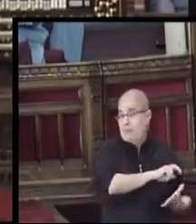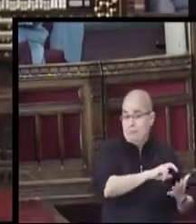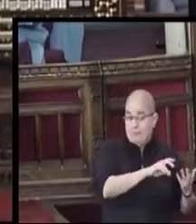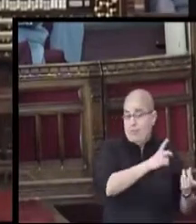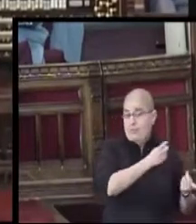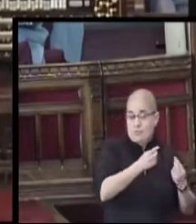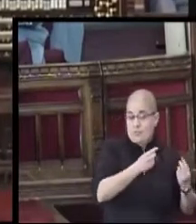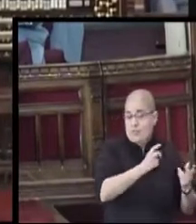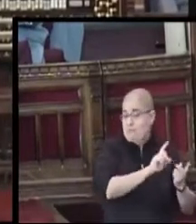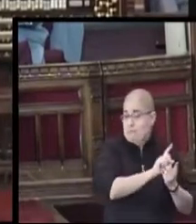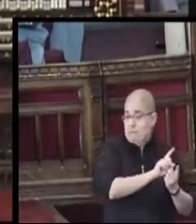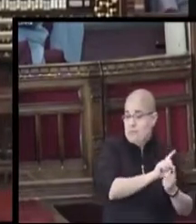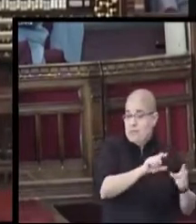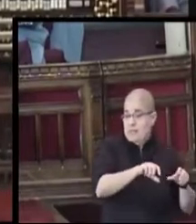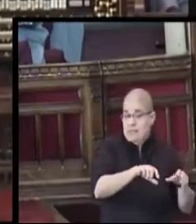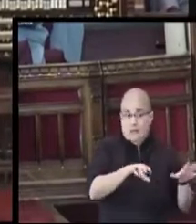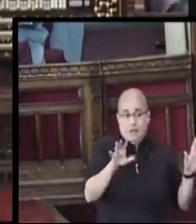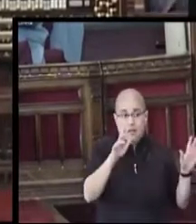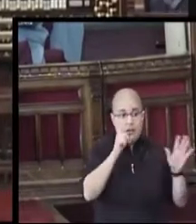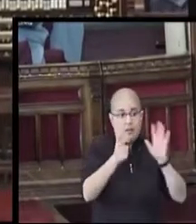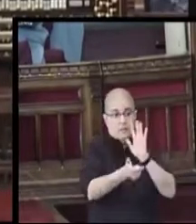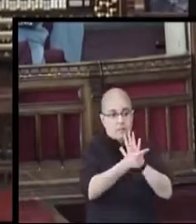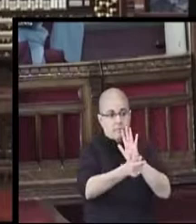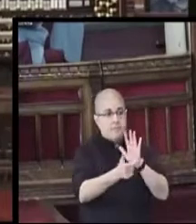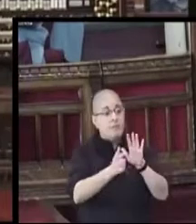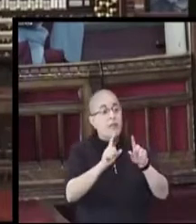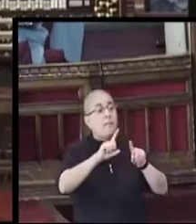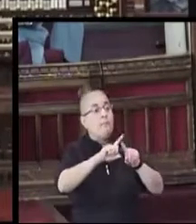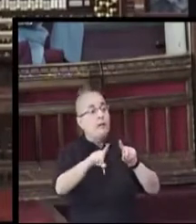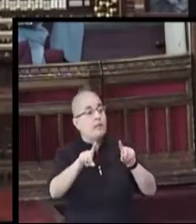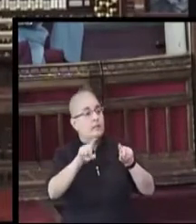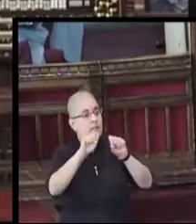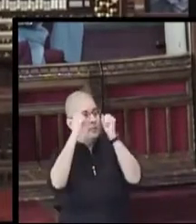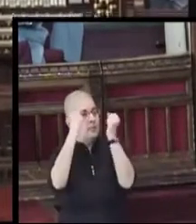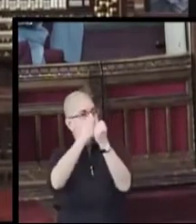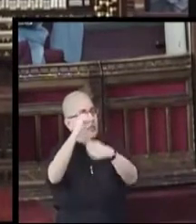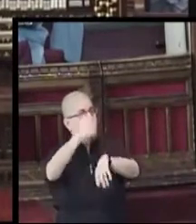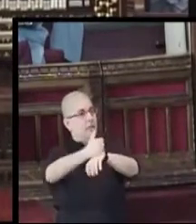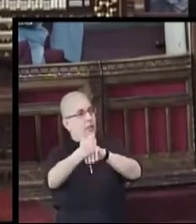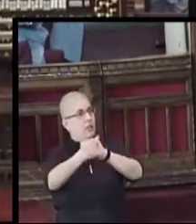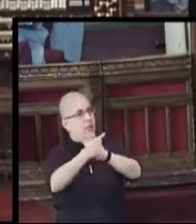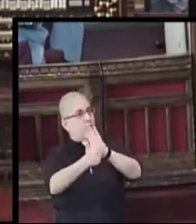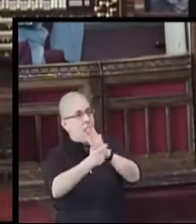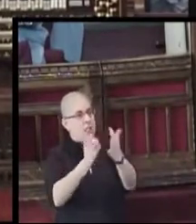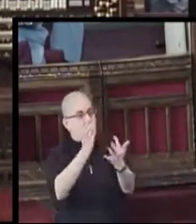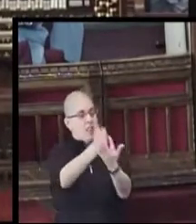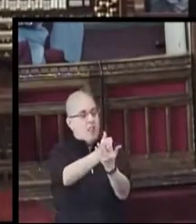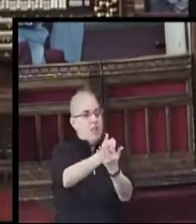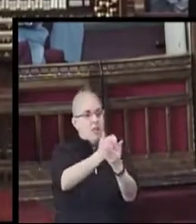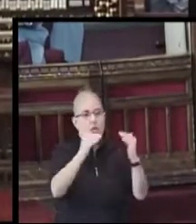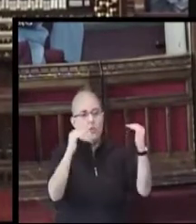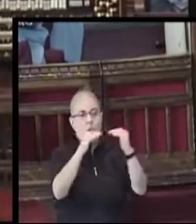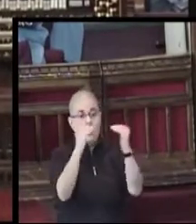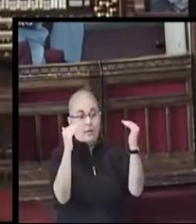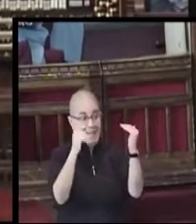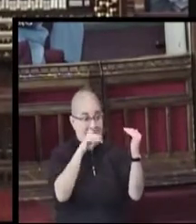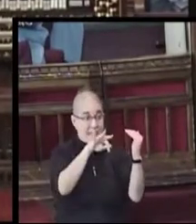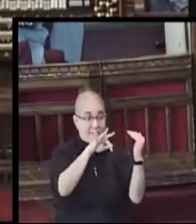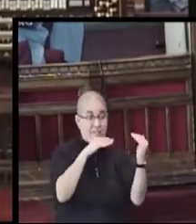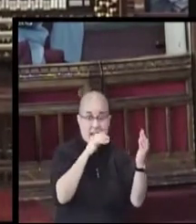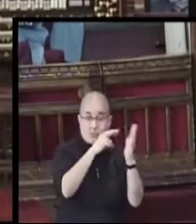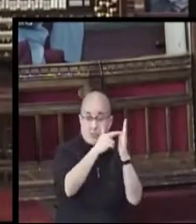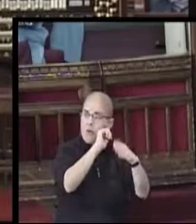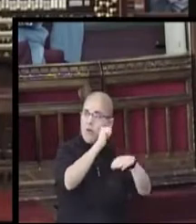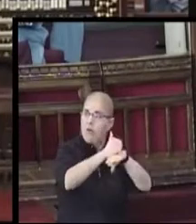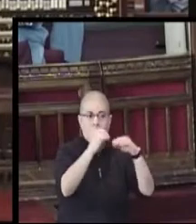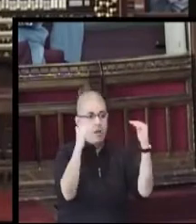When society makes laws that inhibit equality, then frankly those laws should be broken or changed. And